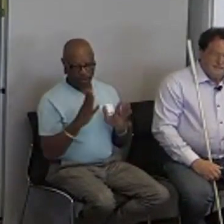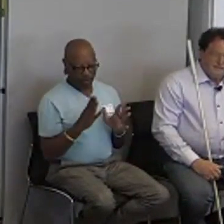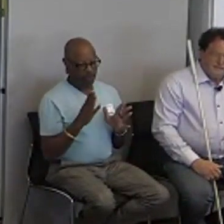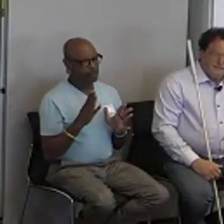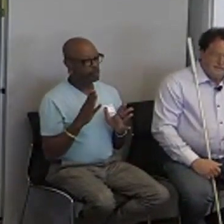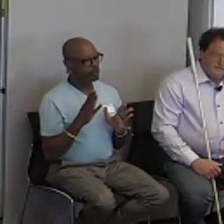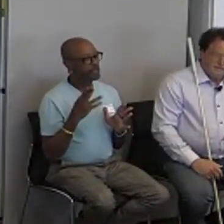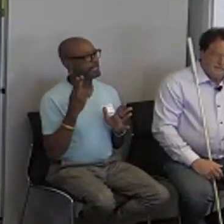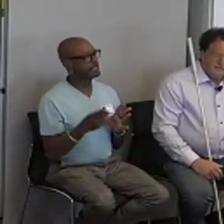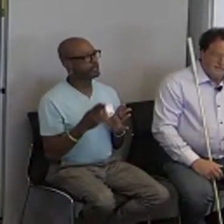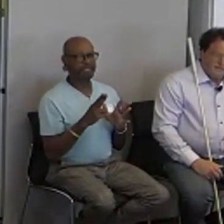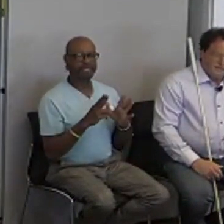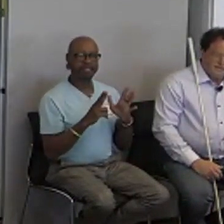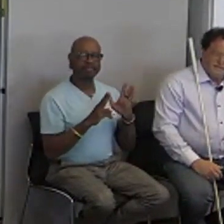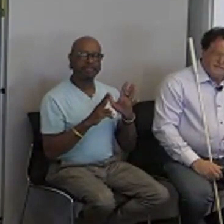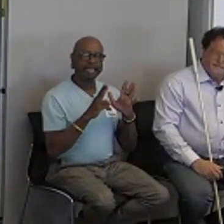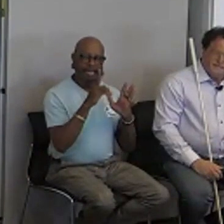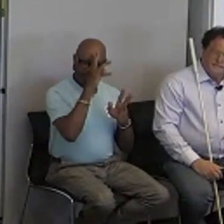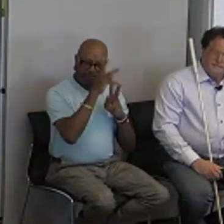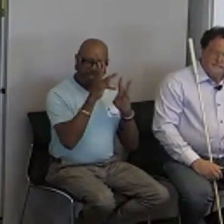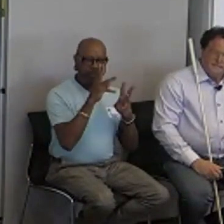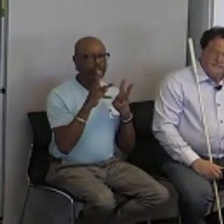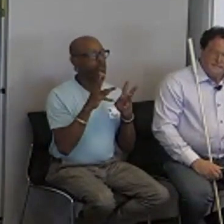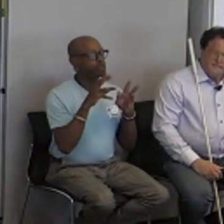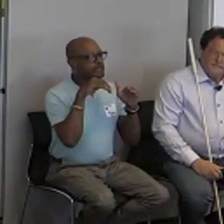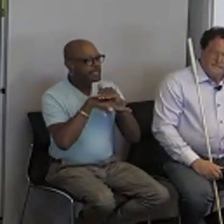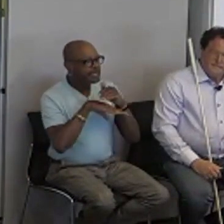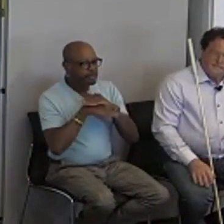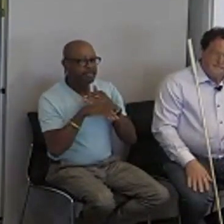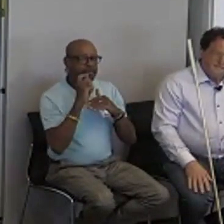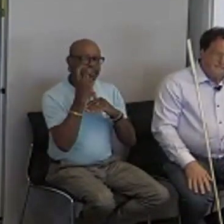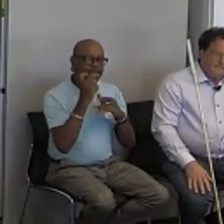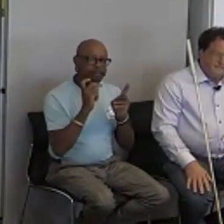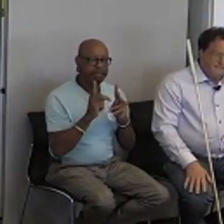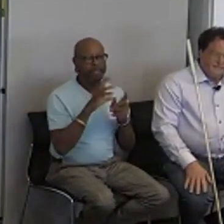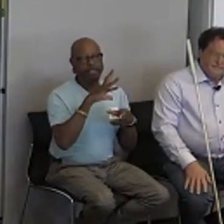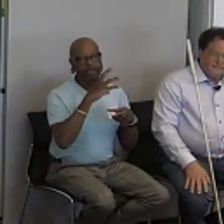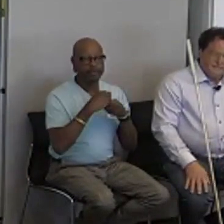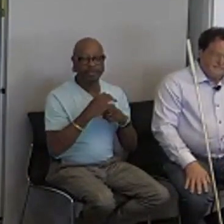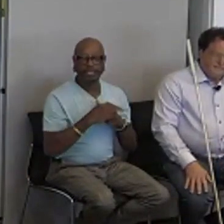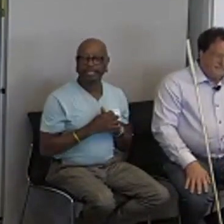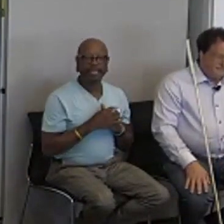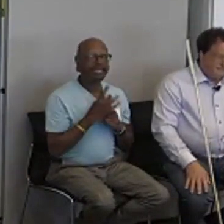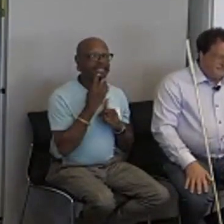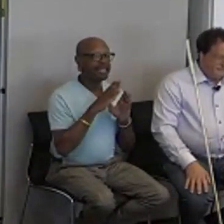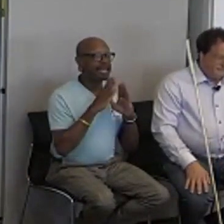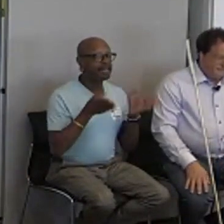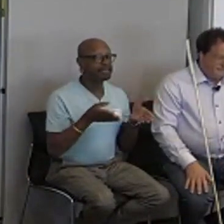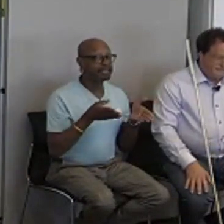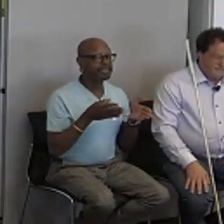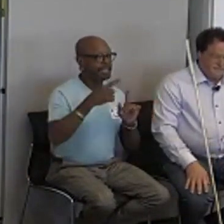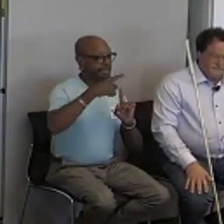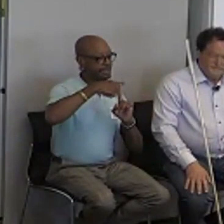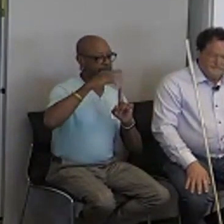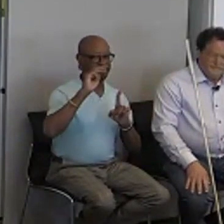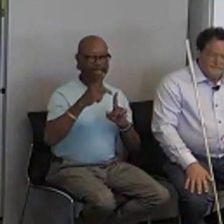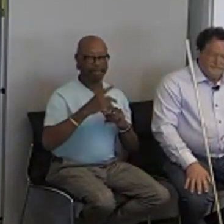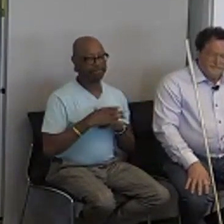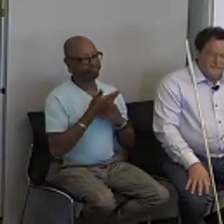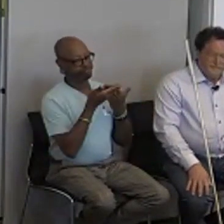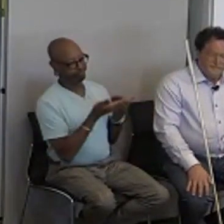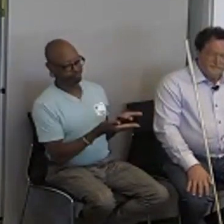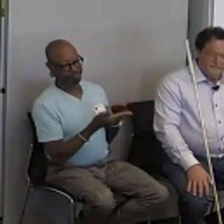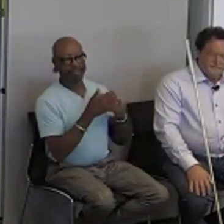of developing innovative accessibility solutions for blind people, including the Lighthouse's TMAP, Tactile Maps